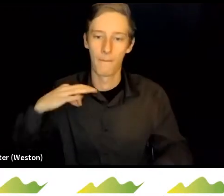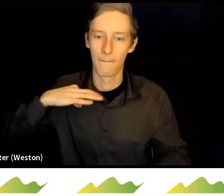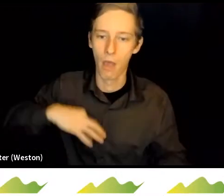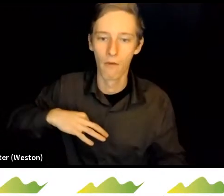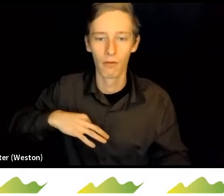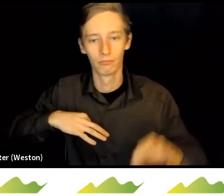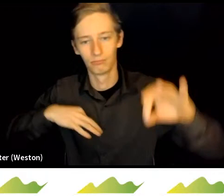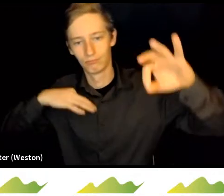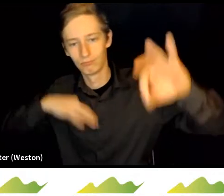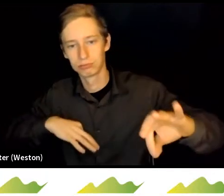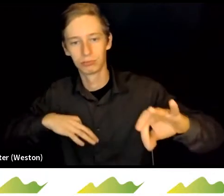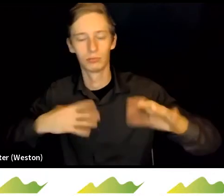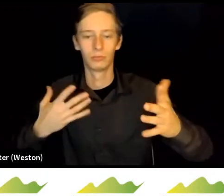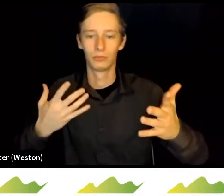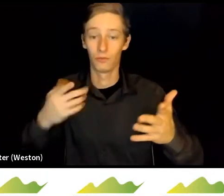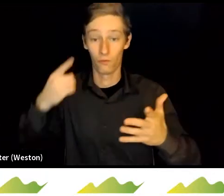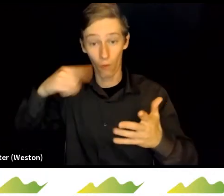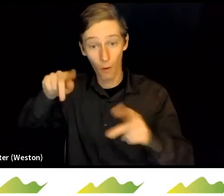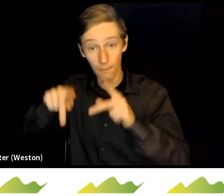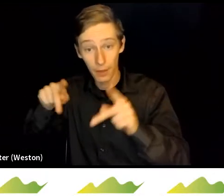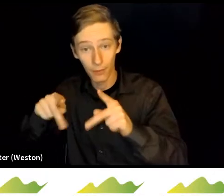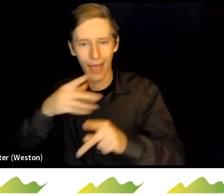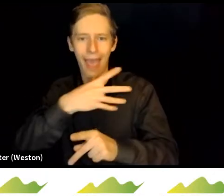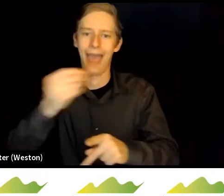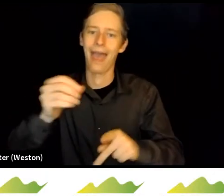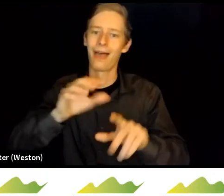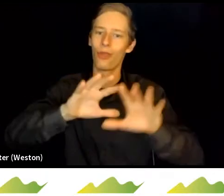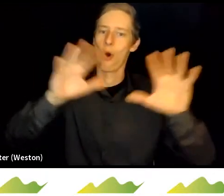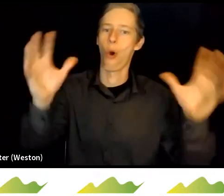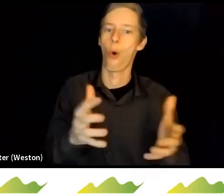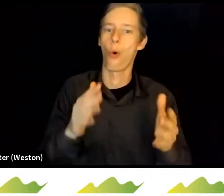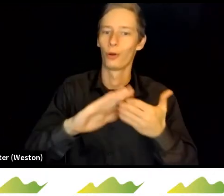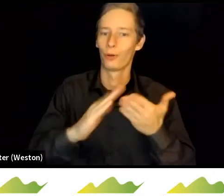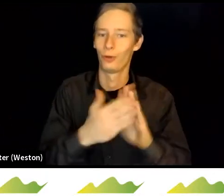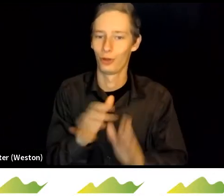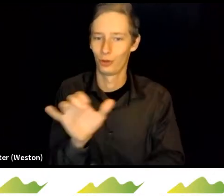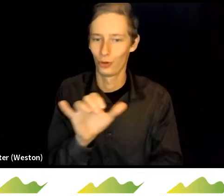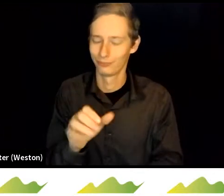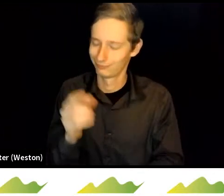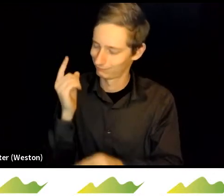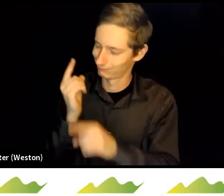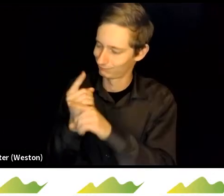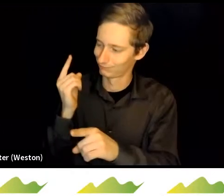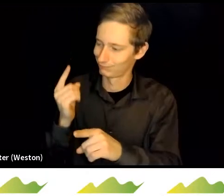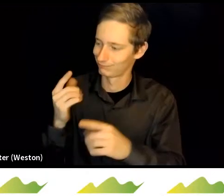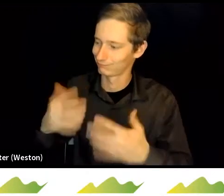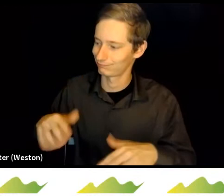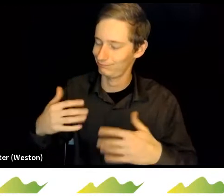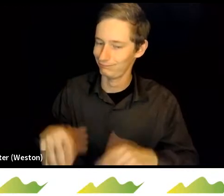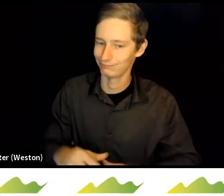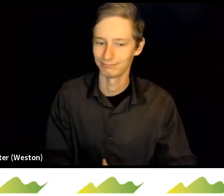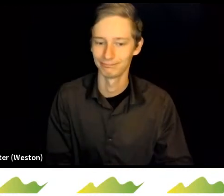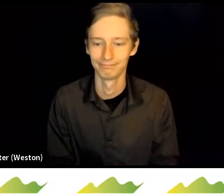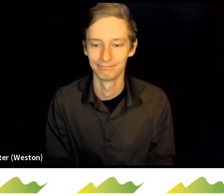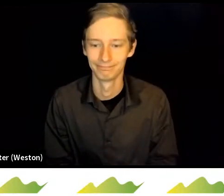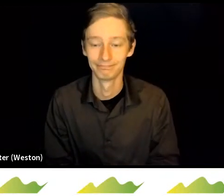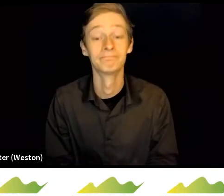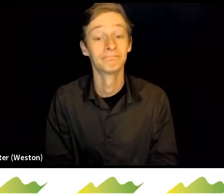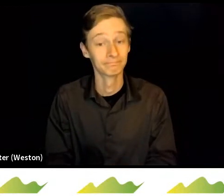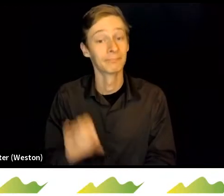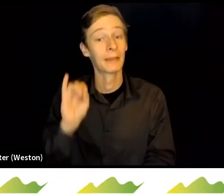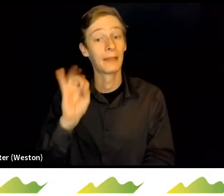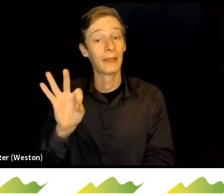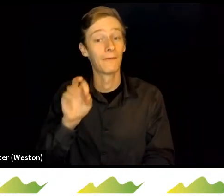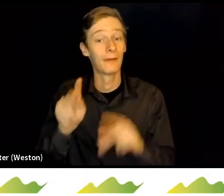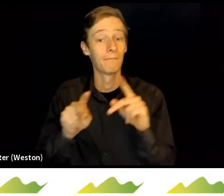individuals served there, but for the community. Right. Well, if people are interested in